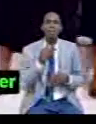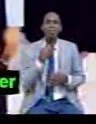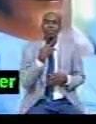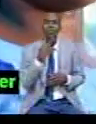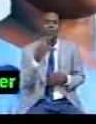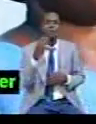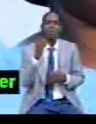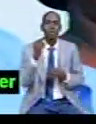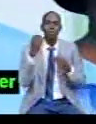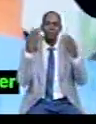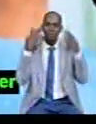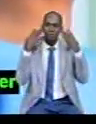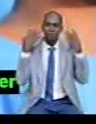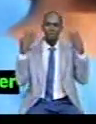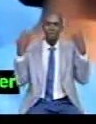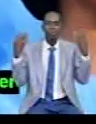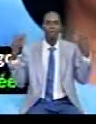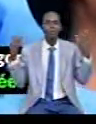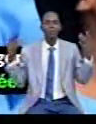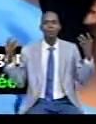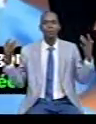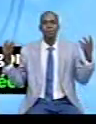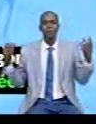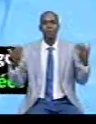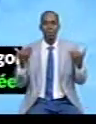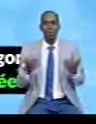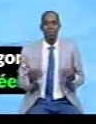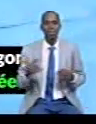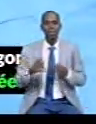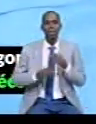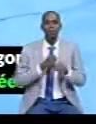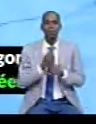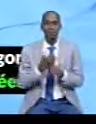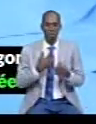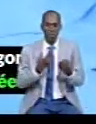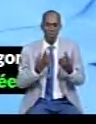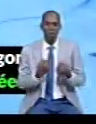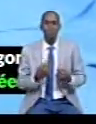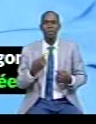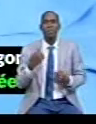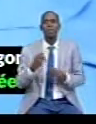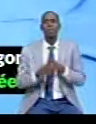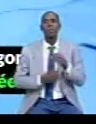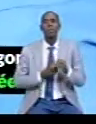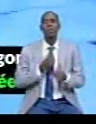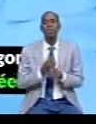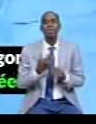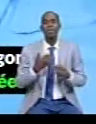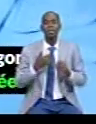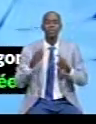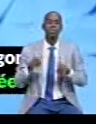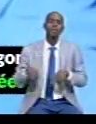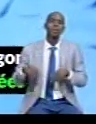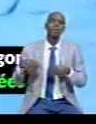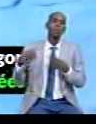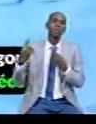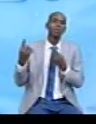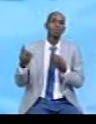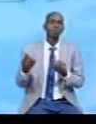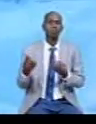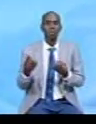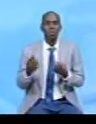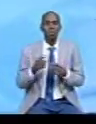atmosphere that voices free. Now the years has come and the years have